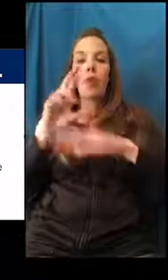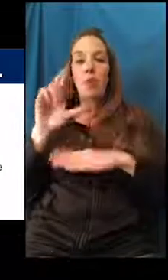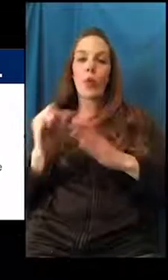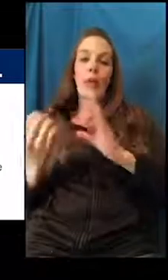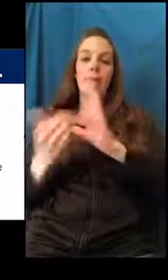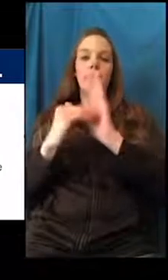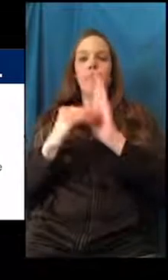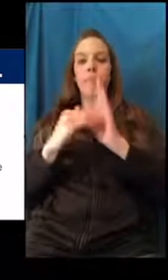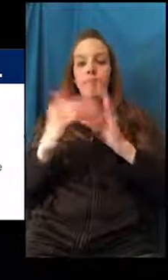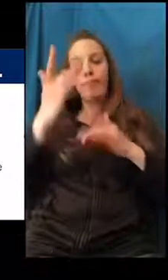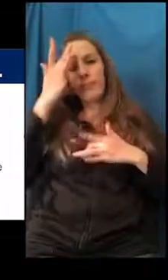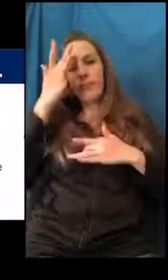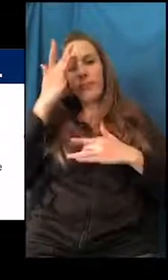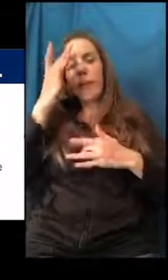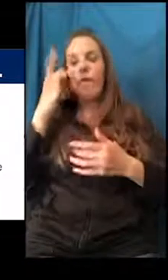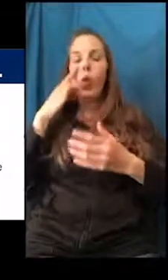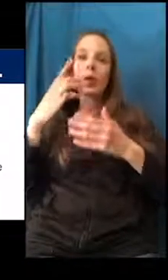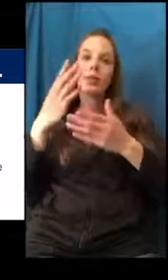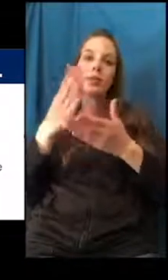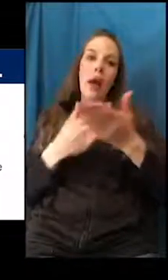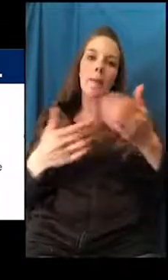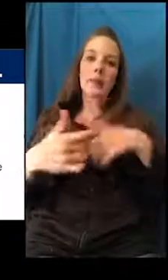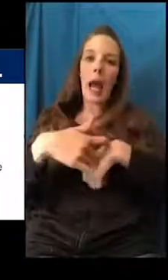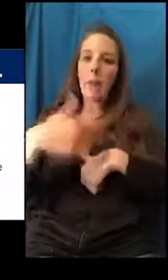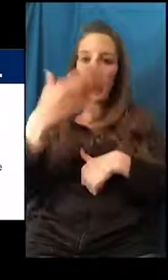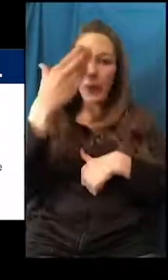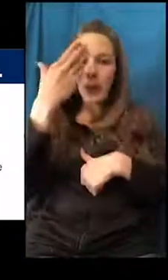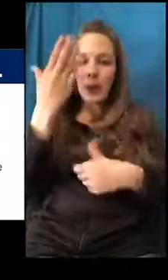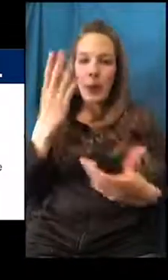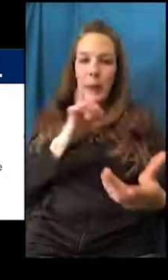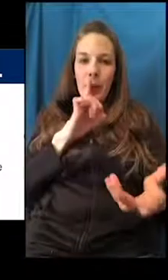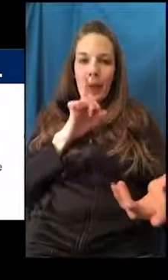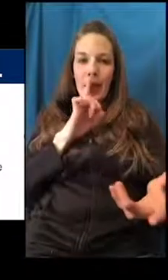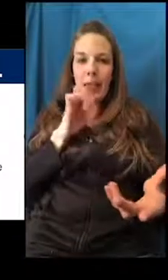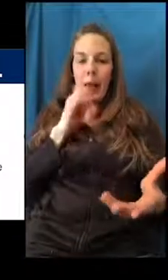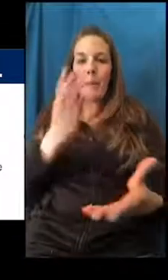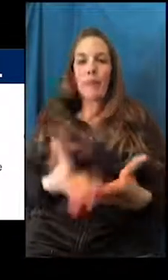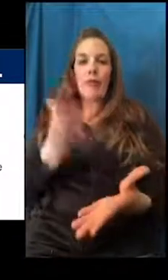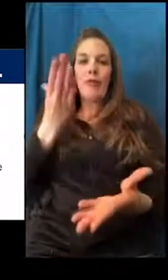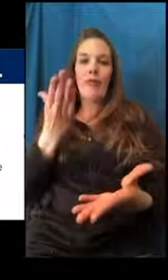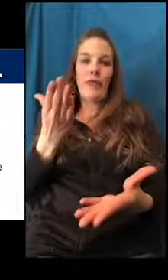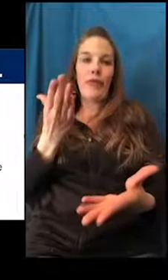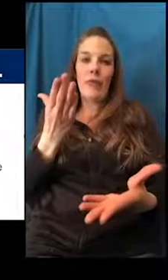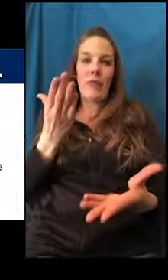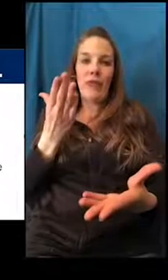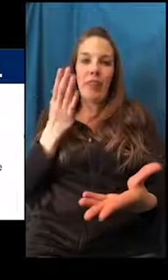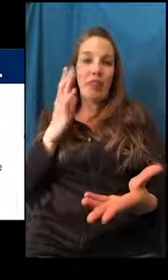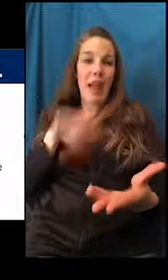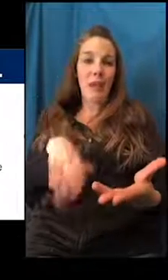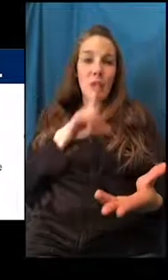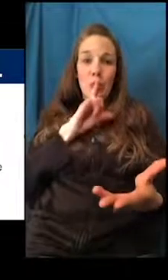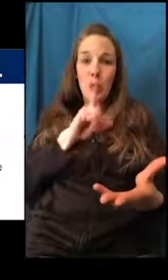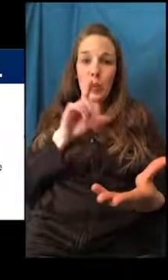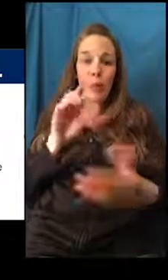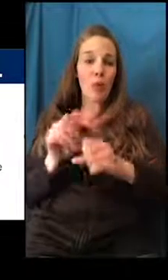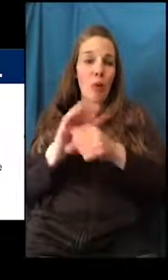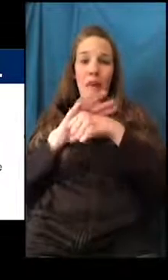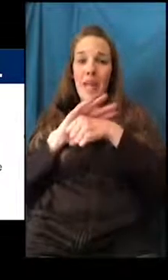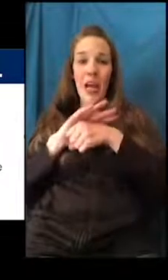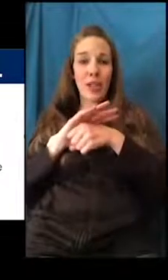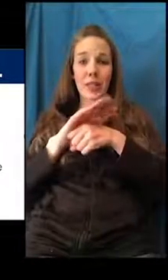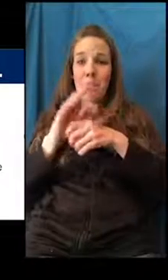time, though it's really not been proven whether that holds true with the new coronavirus.